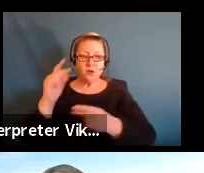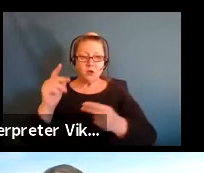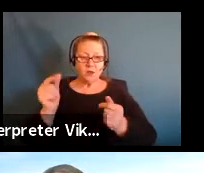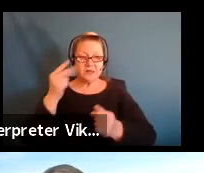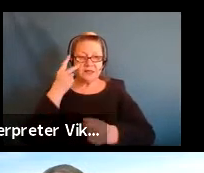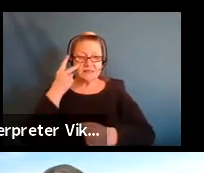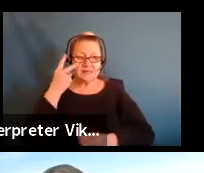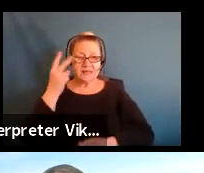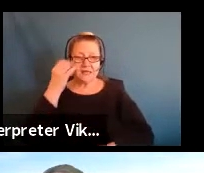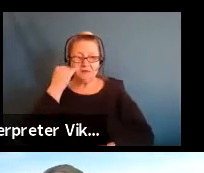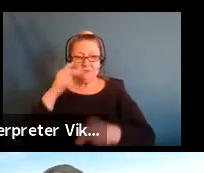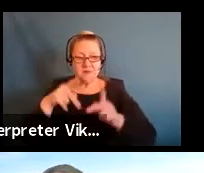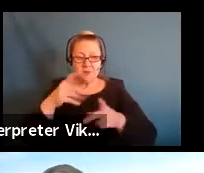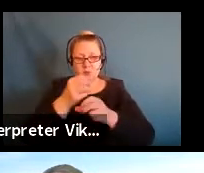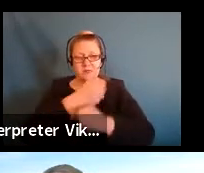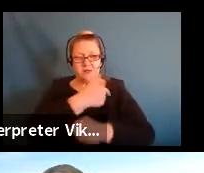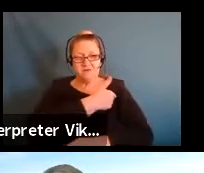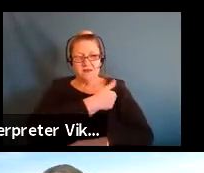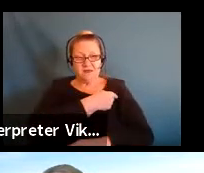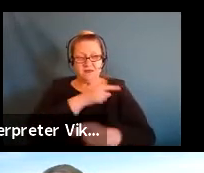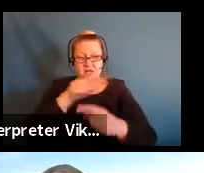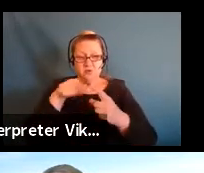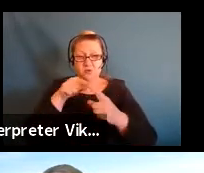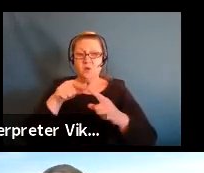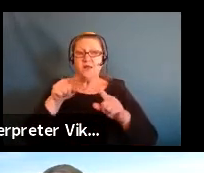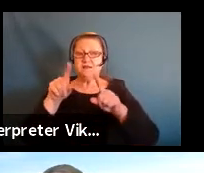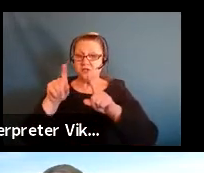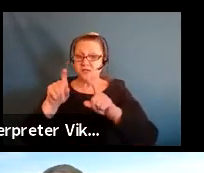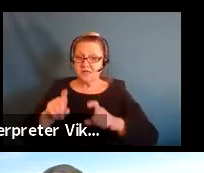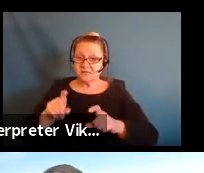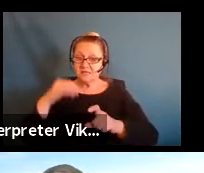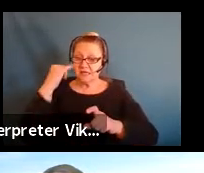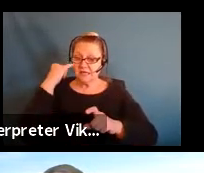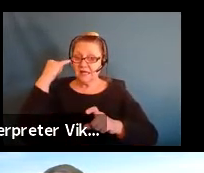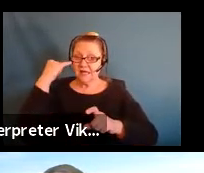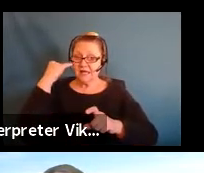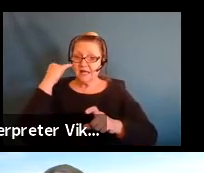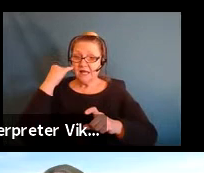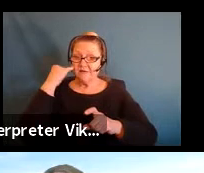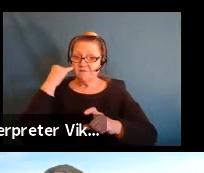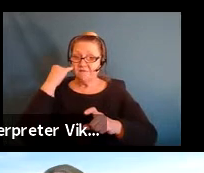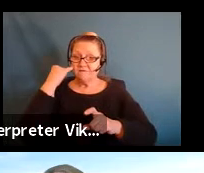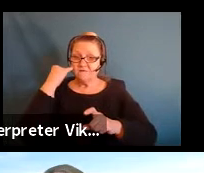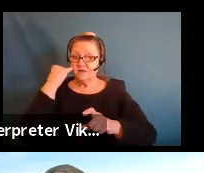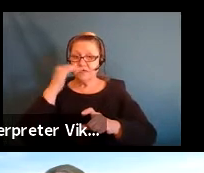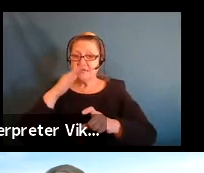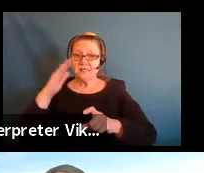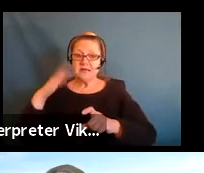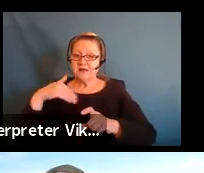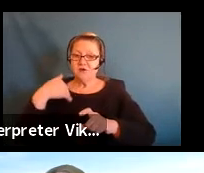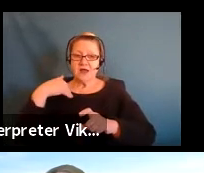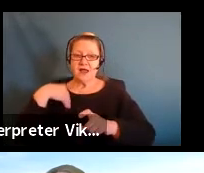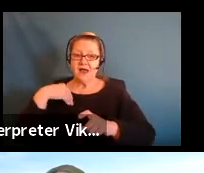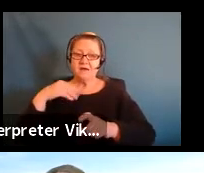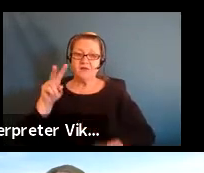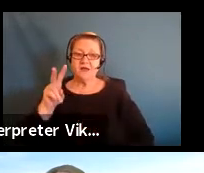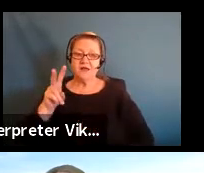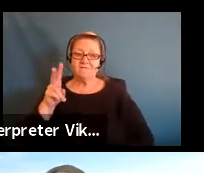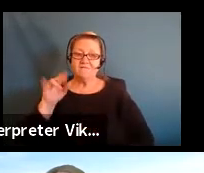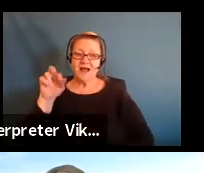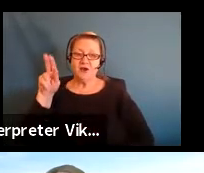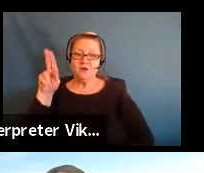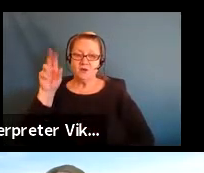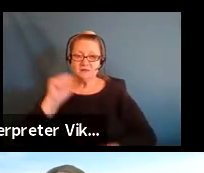the vaccine, when they're tested afterwards, whether they no longer ever have the virus in their nose and throat. And that'll be the first